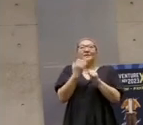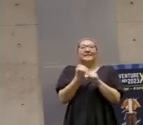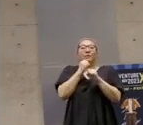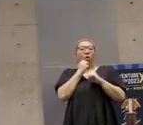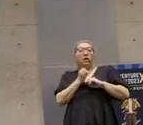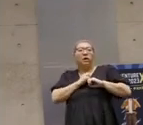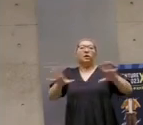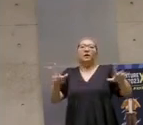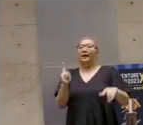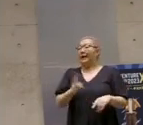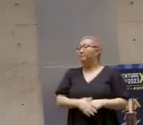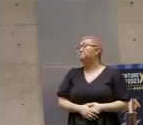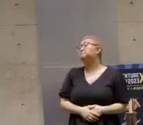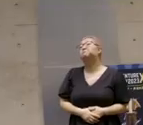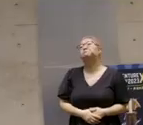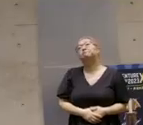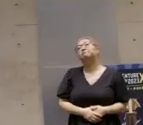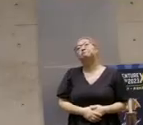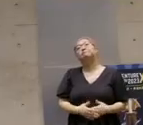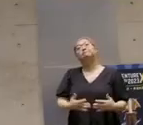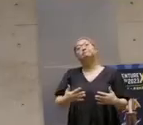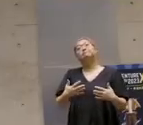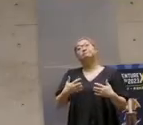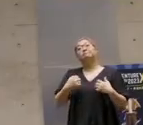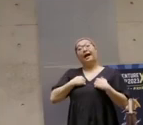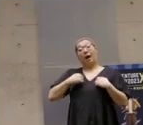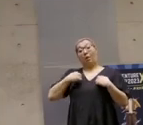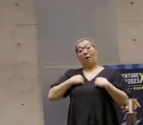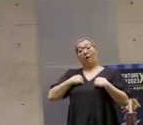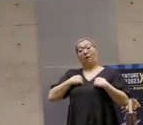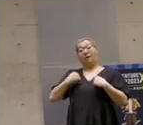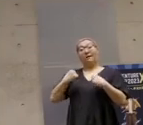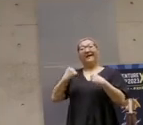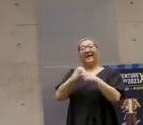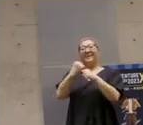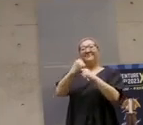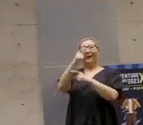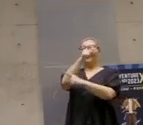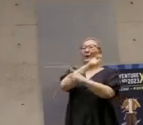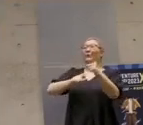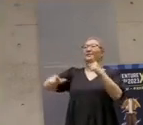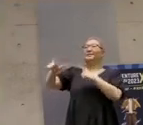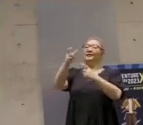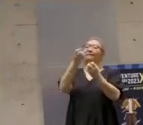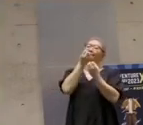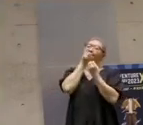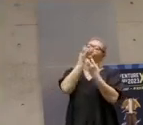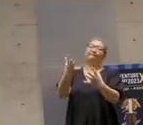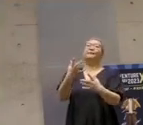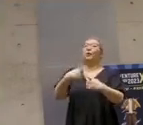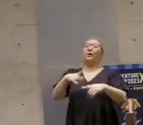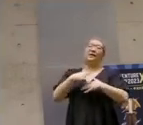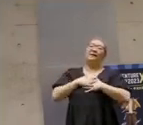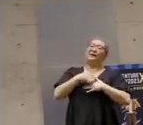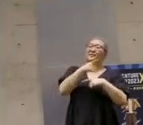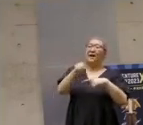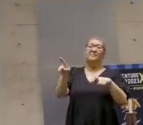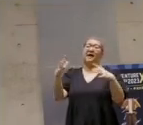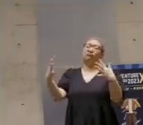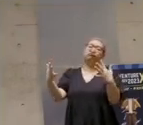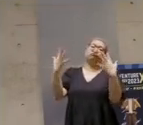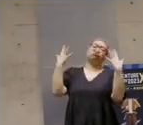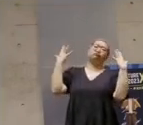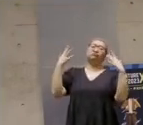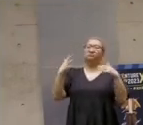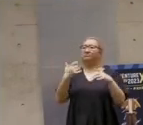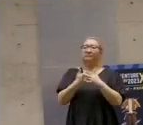most wonderful community. They are loyal. They love the games that we write. We love them. It's an absolute pleasure to be, you